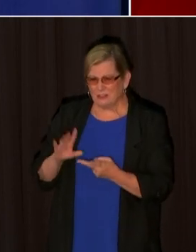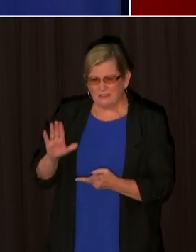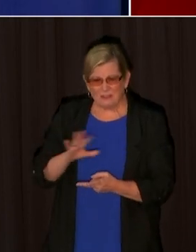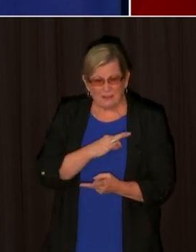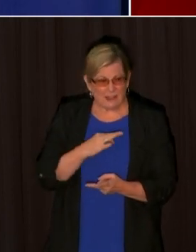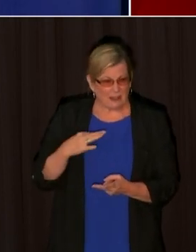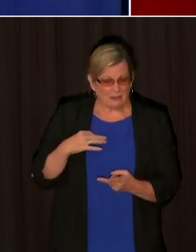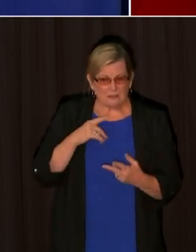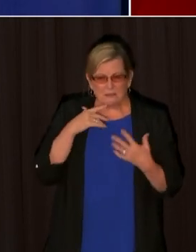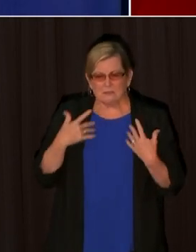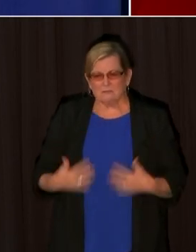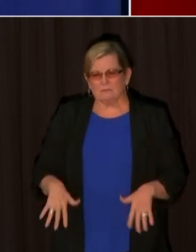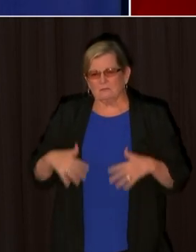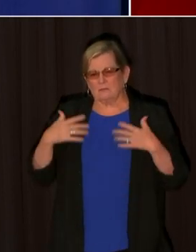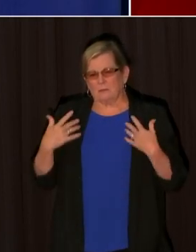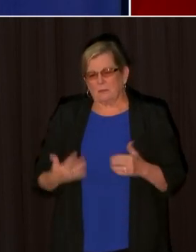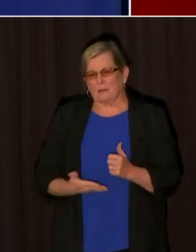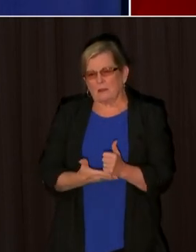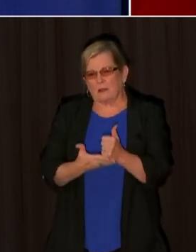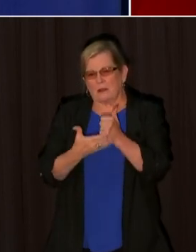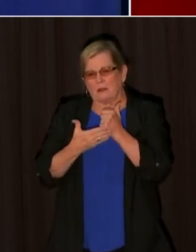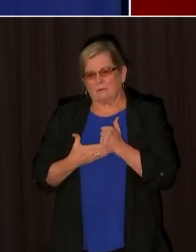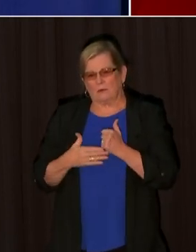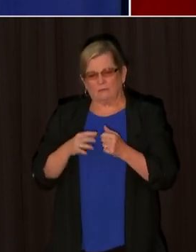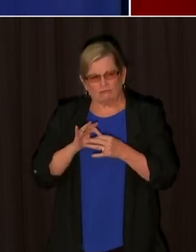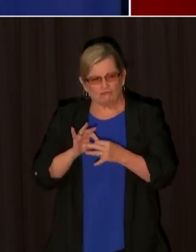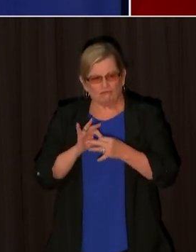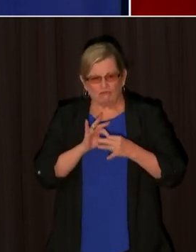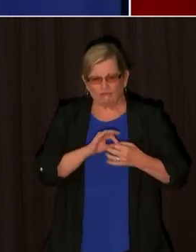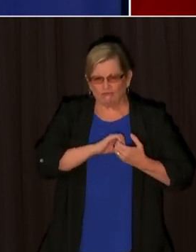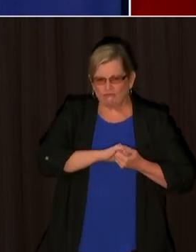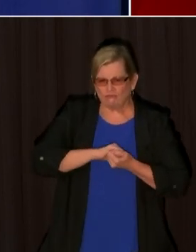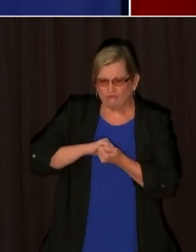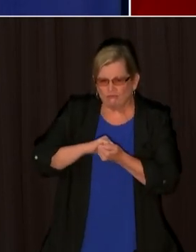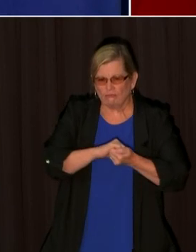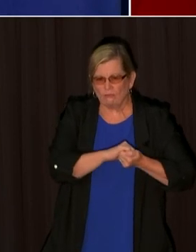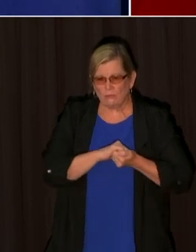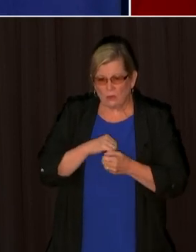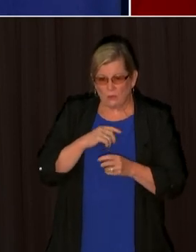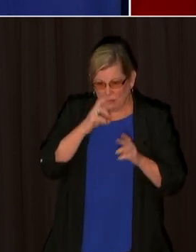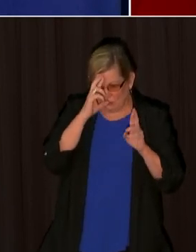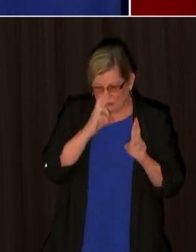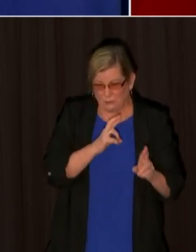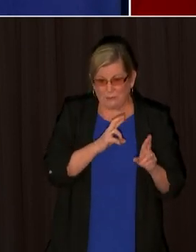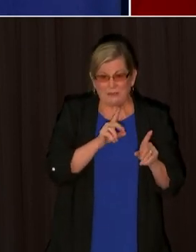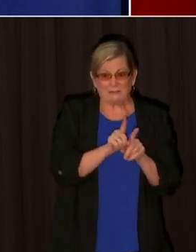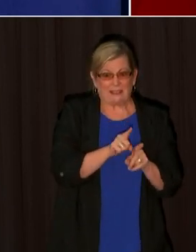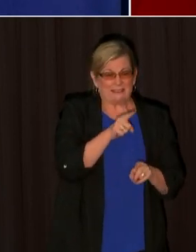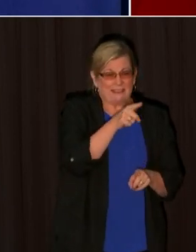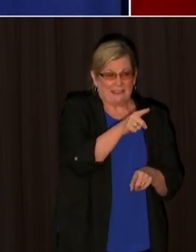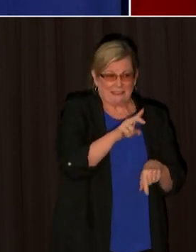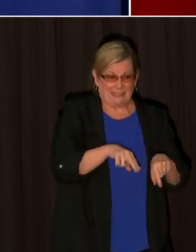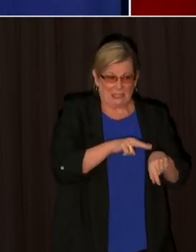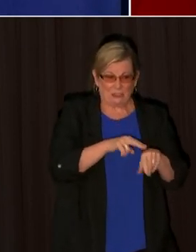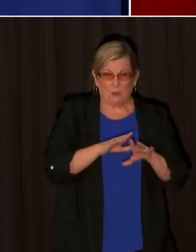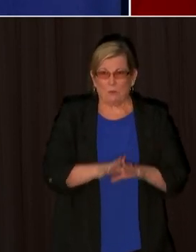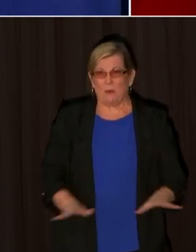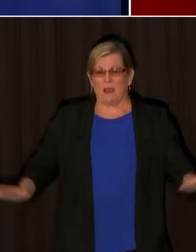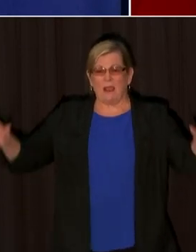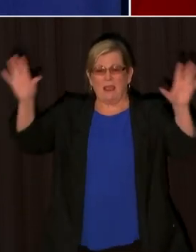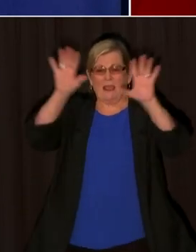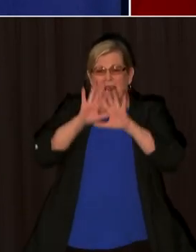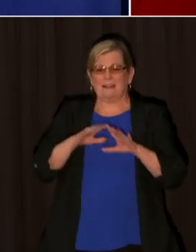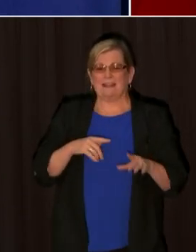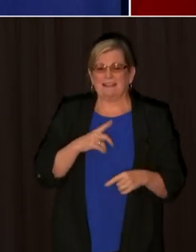really feeling not only engaged with you, but as a national leader. So thank you for that. I've never been so proud to be a DC girl. So thank you very much for